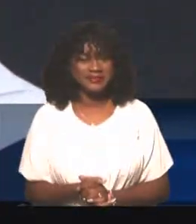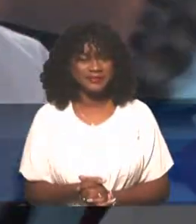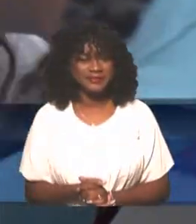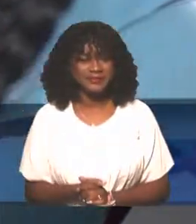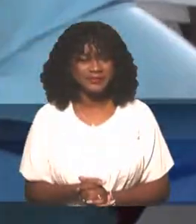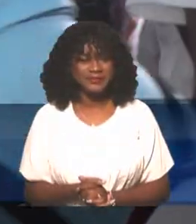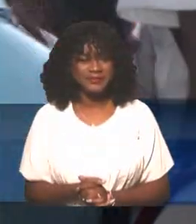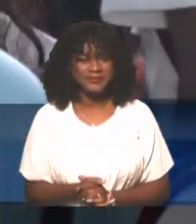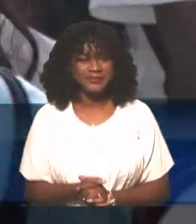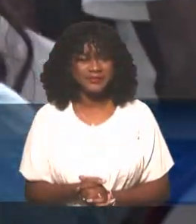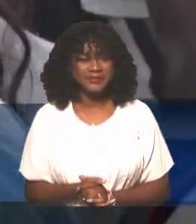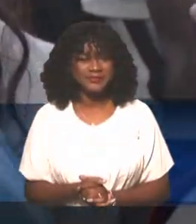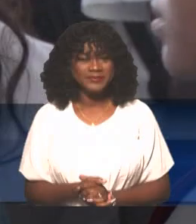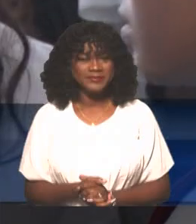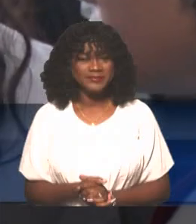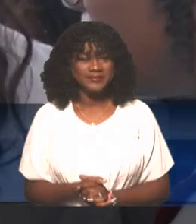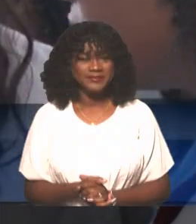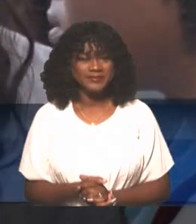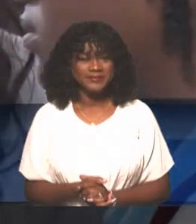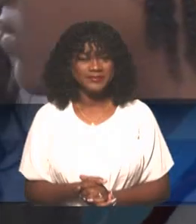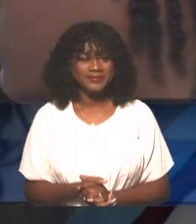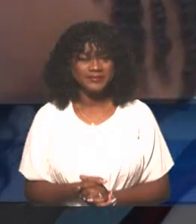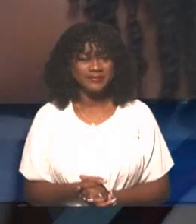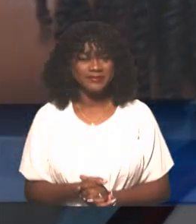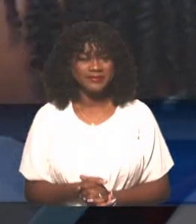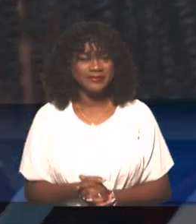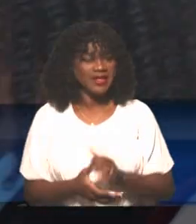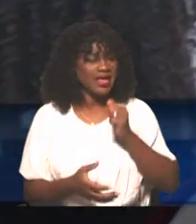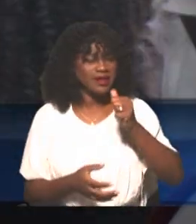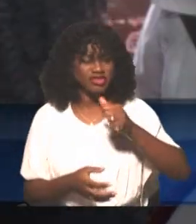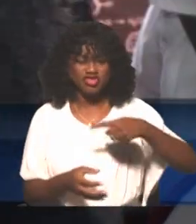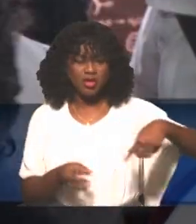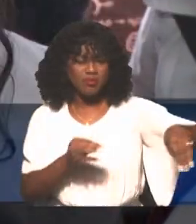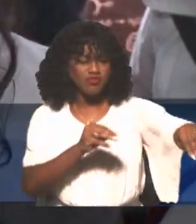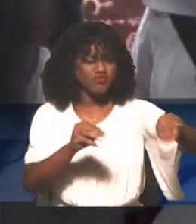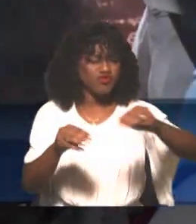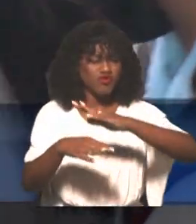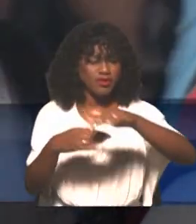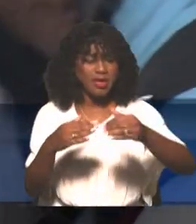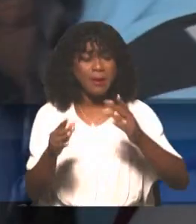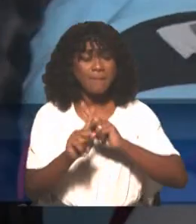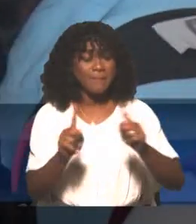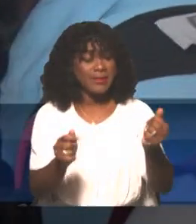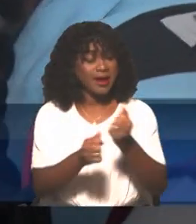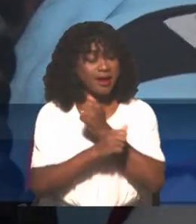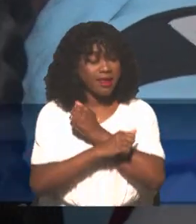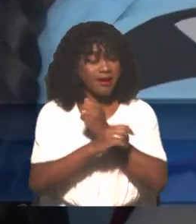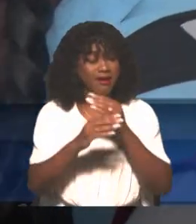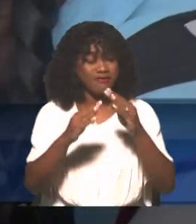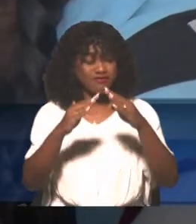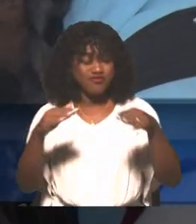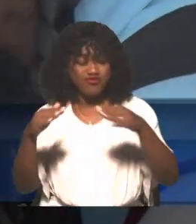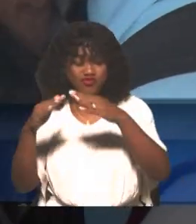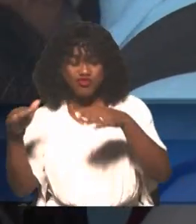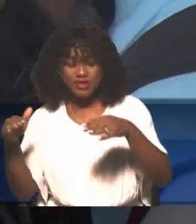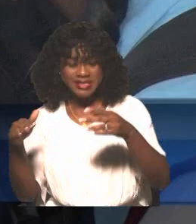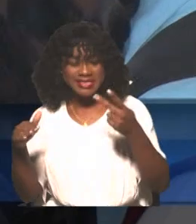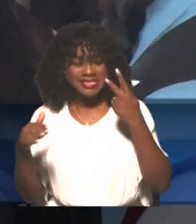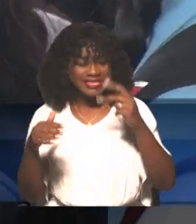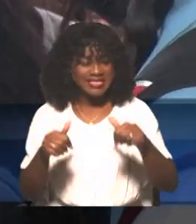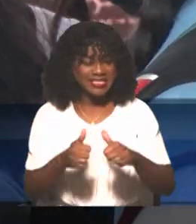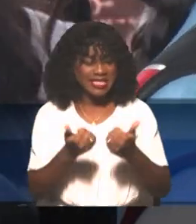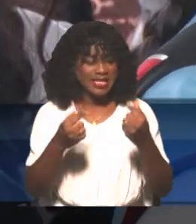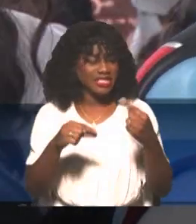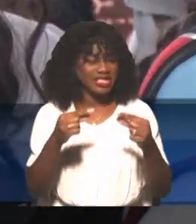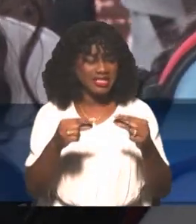skills. Well, I haven't been around the entire campuses yet, but I love the booths that they have and I love the challenging games. You don't really see those games